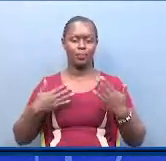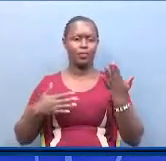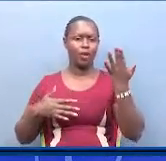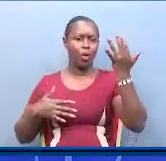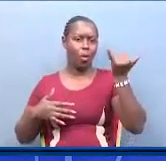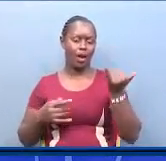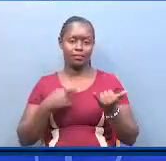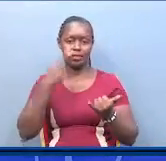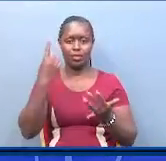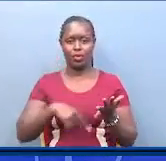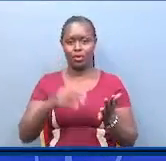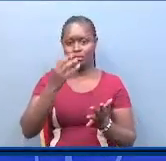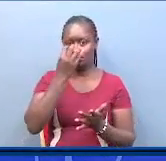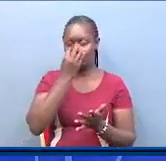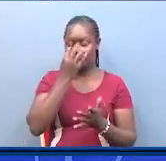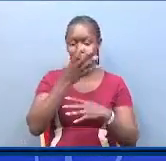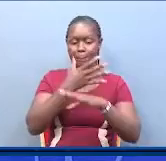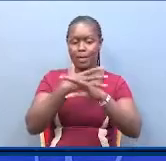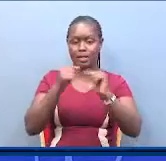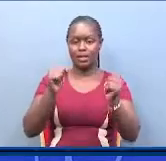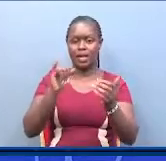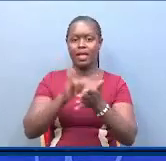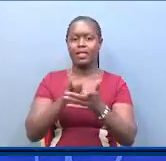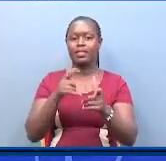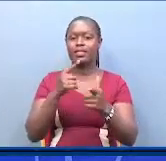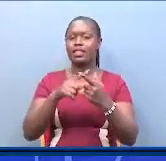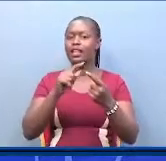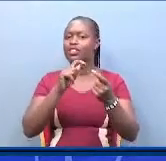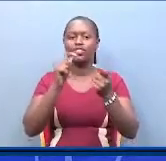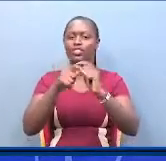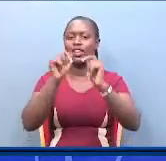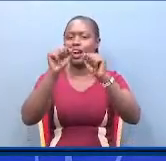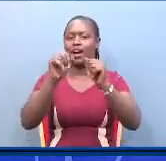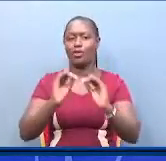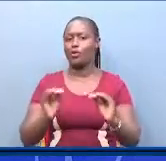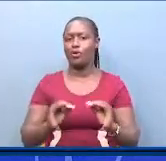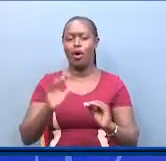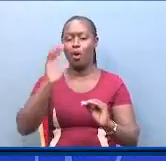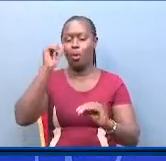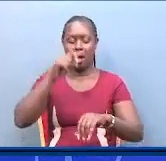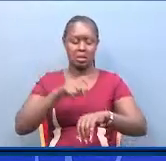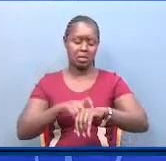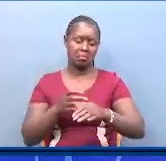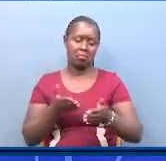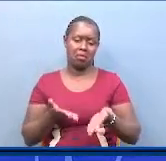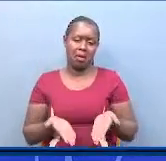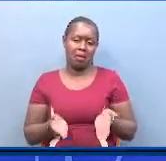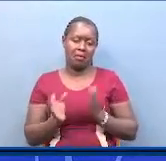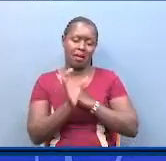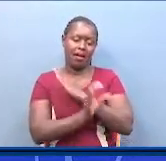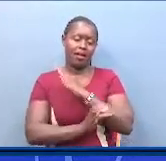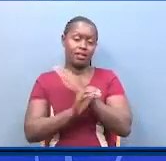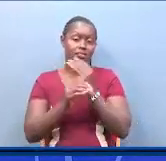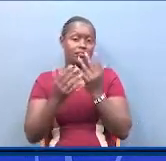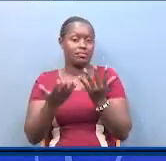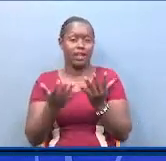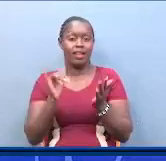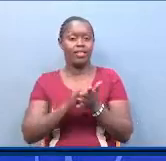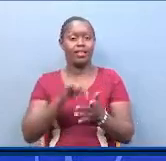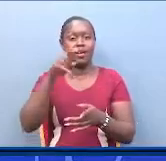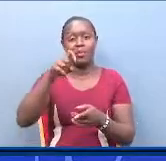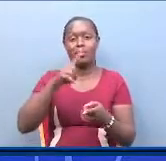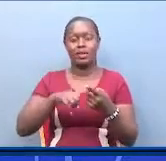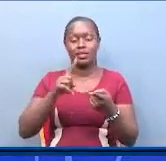the William Ruto presidency is inevitable. Because a time has come in this country that this country must